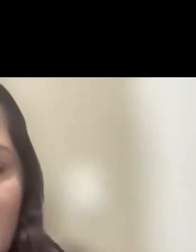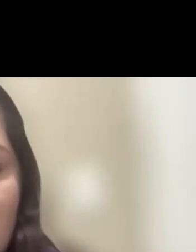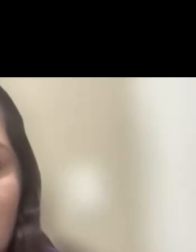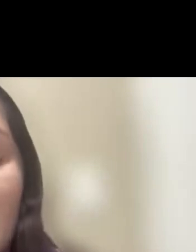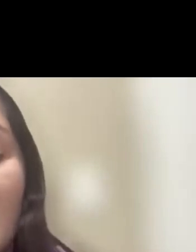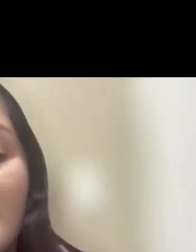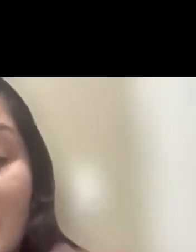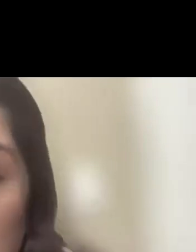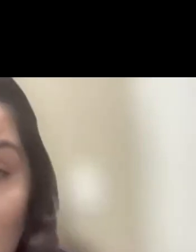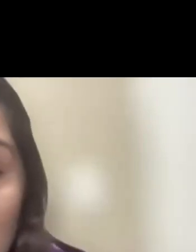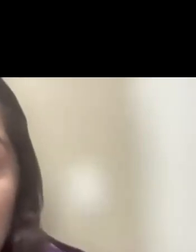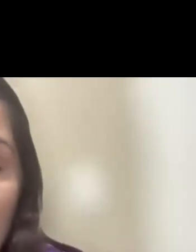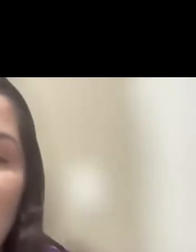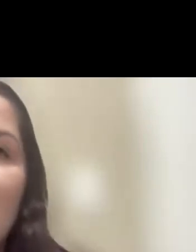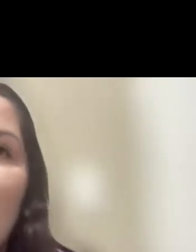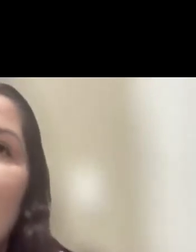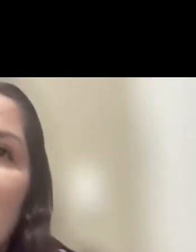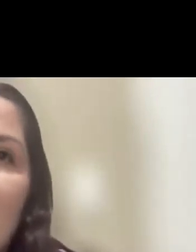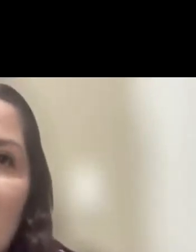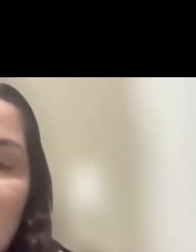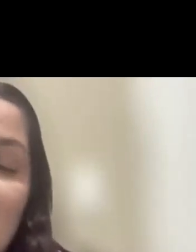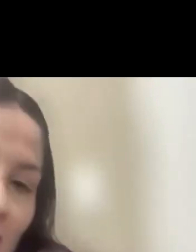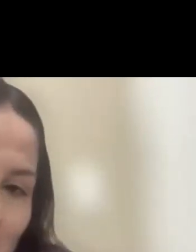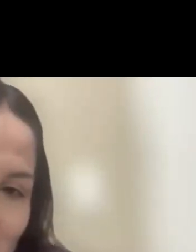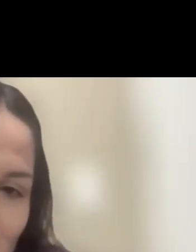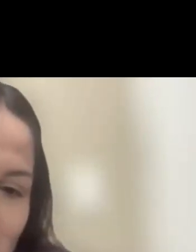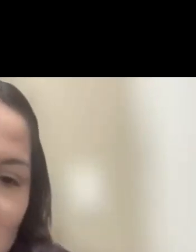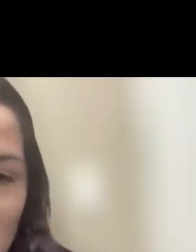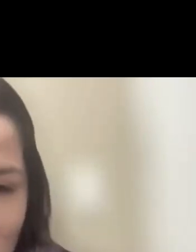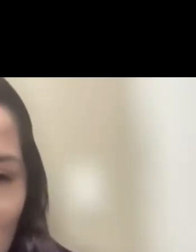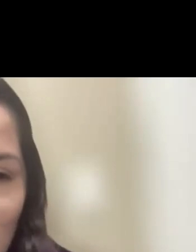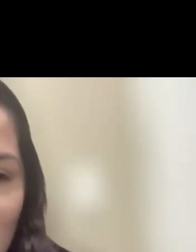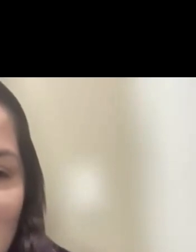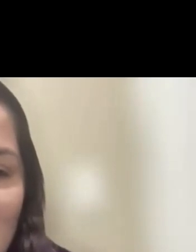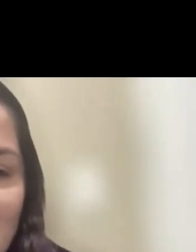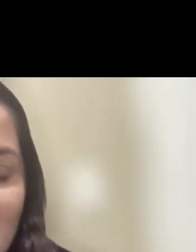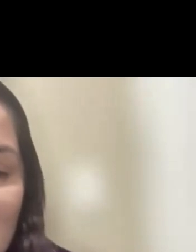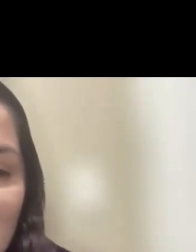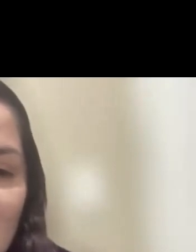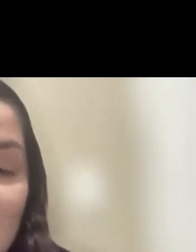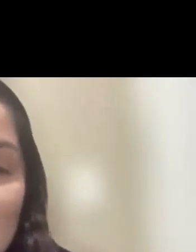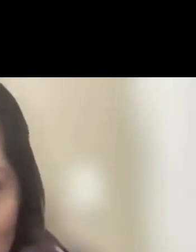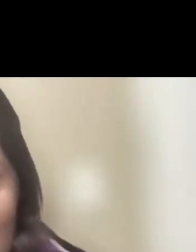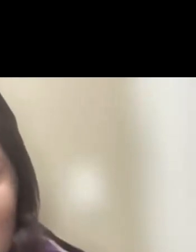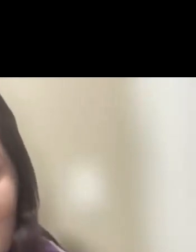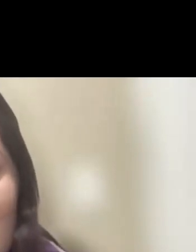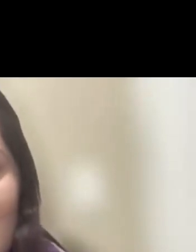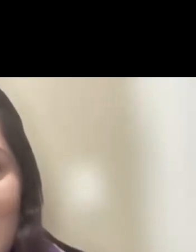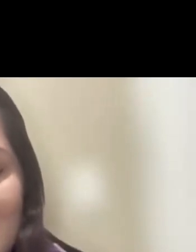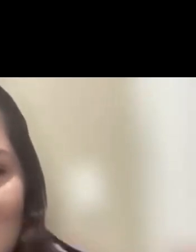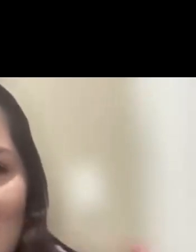my education to help out my community more. I got my master's in public health, and I feel so